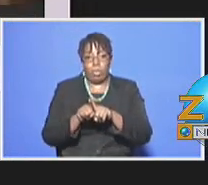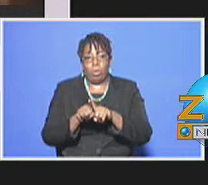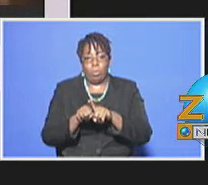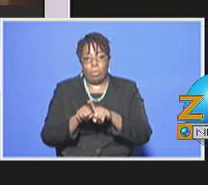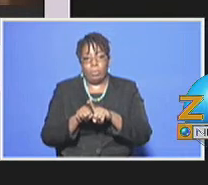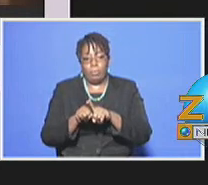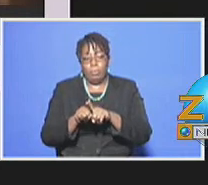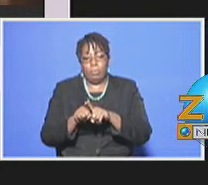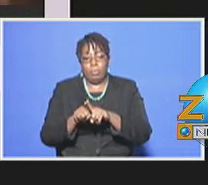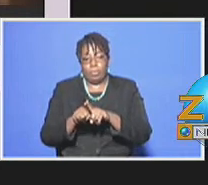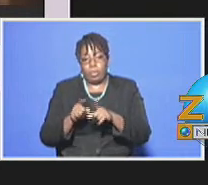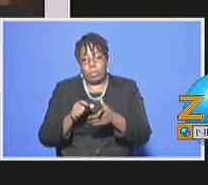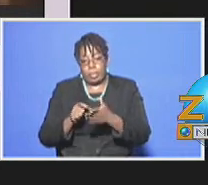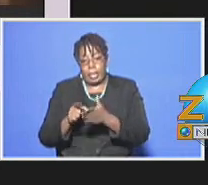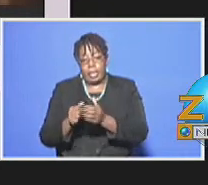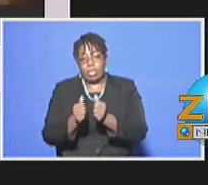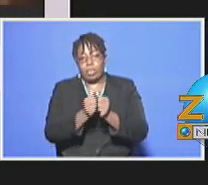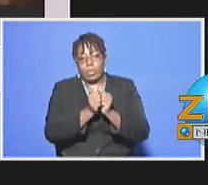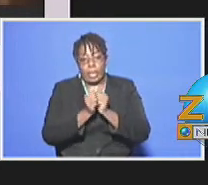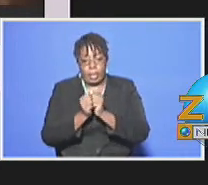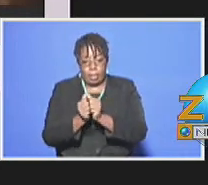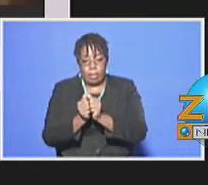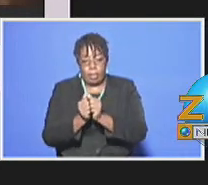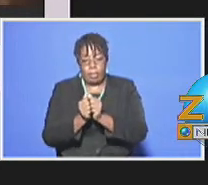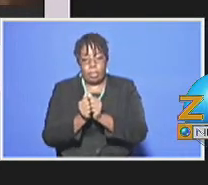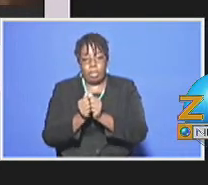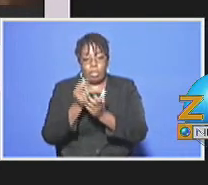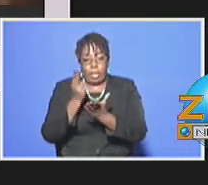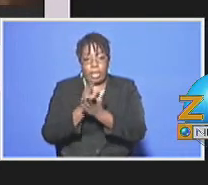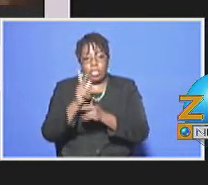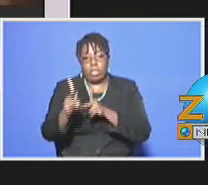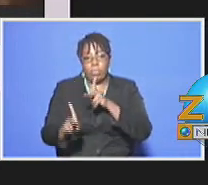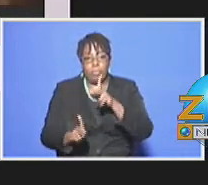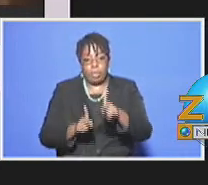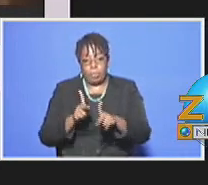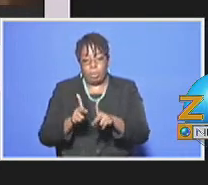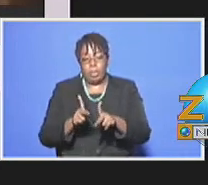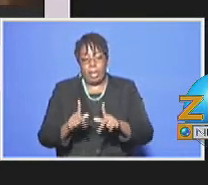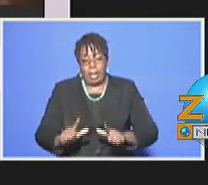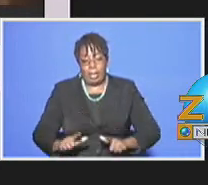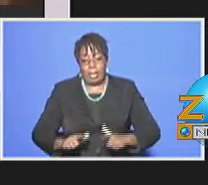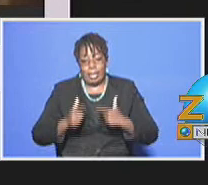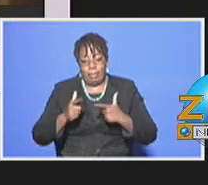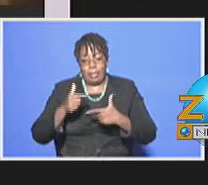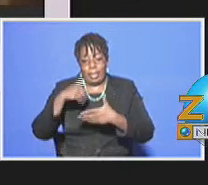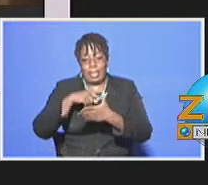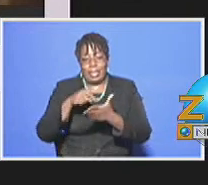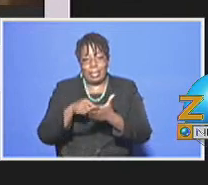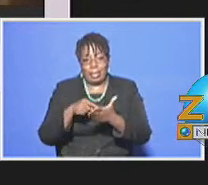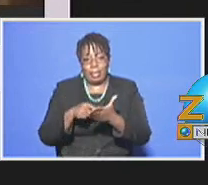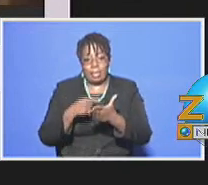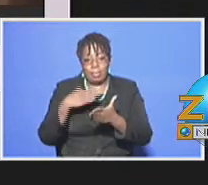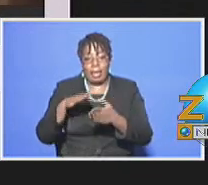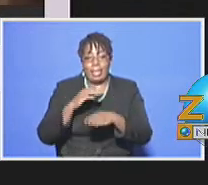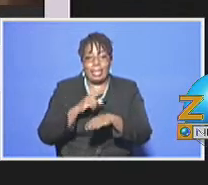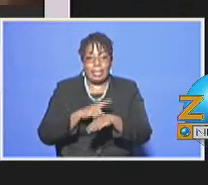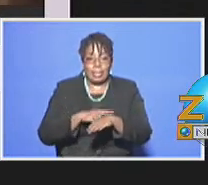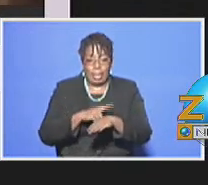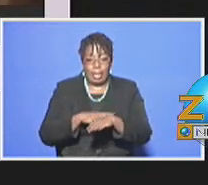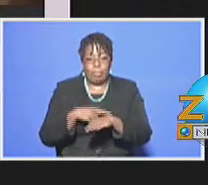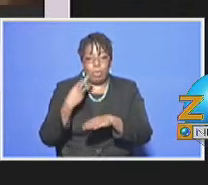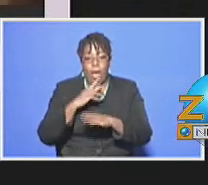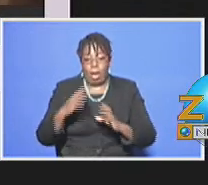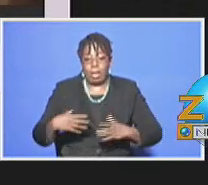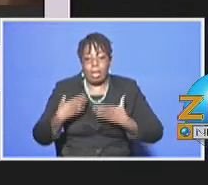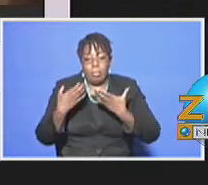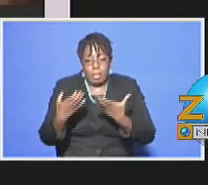express solidarity with the Haitian people in these uncertain times, and to reiterate our commitment